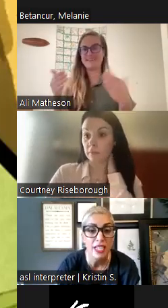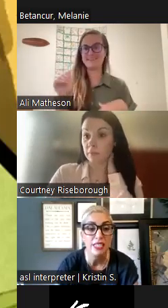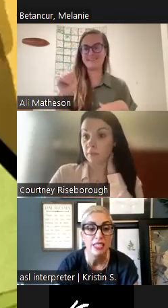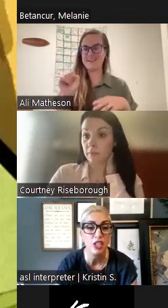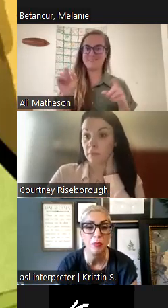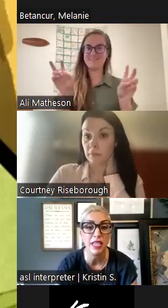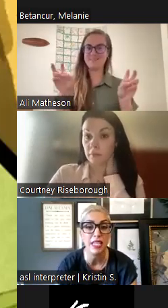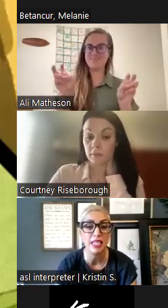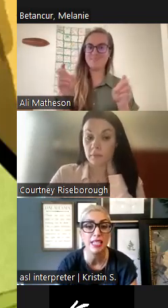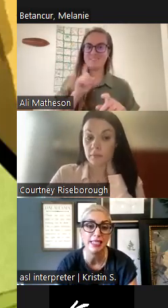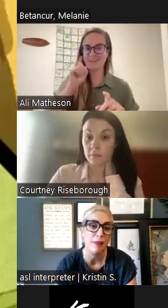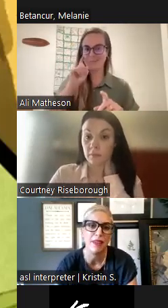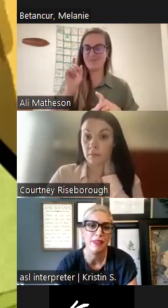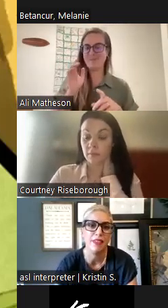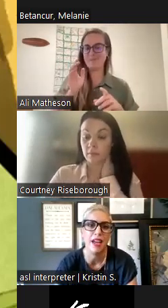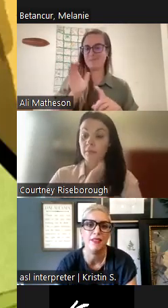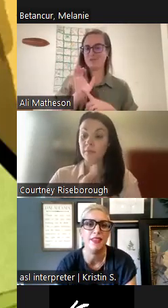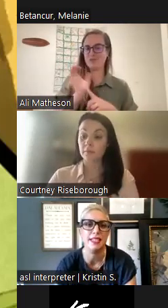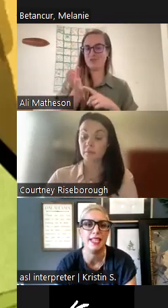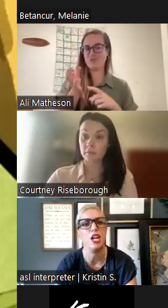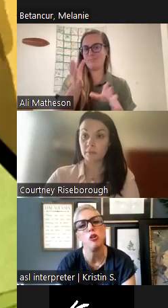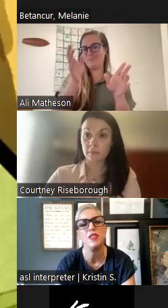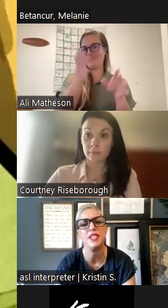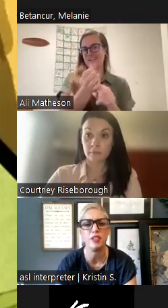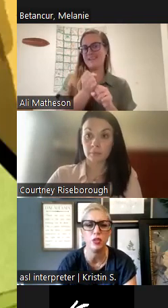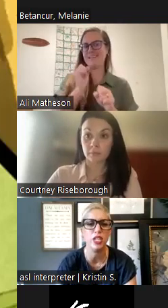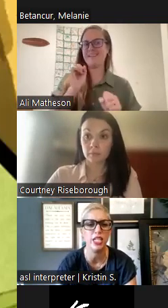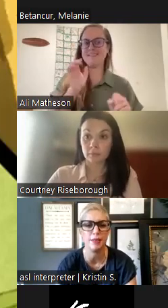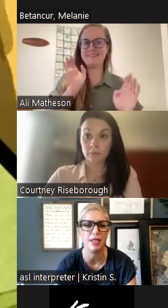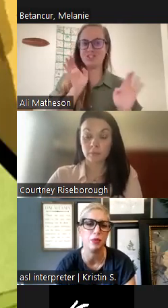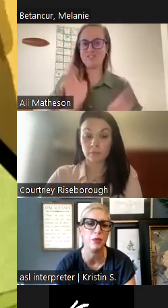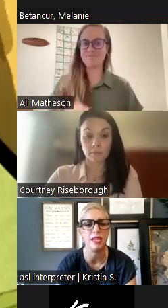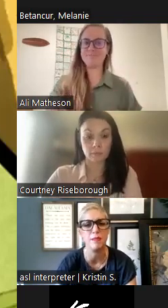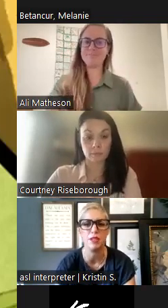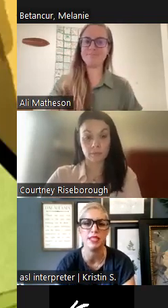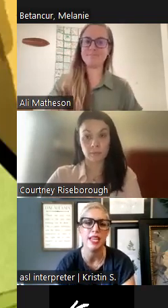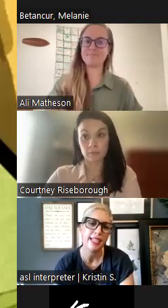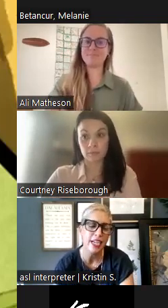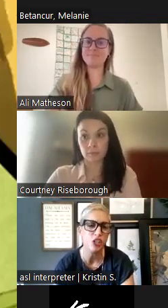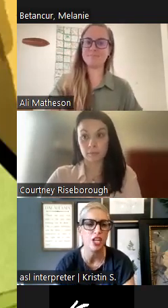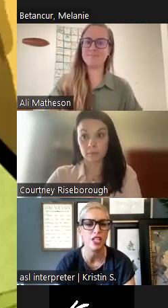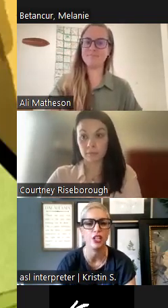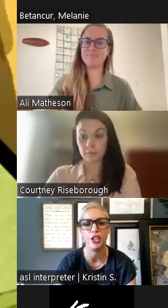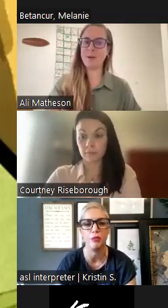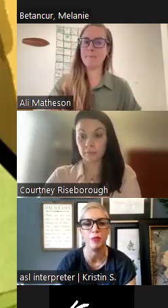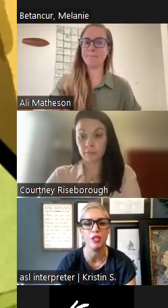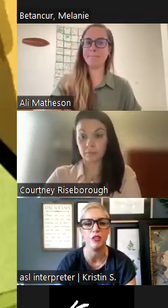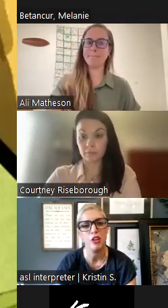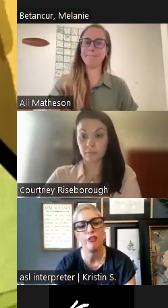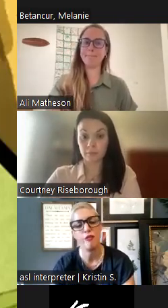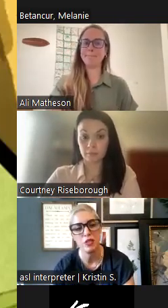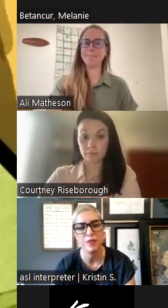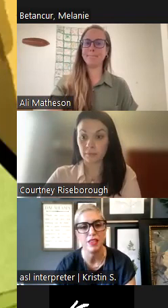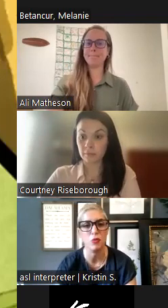Throwing things could be something that they say, oh, in the deaf community, sometimes we want to get people's attention. So, you know, maybe